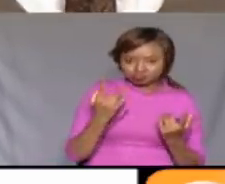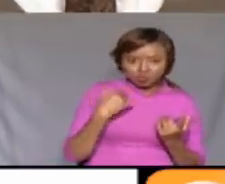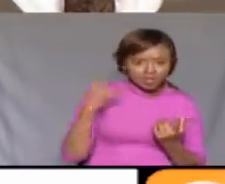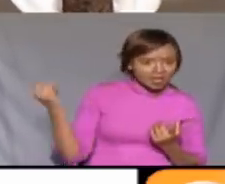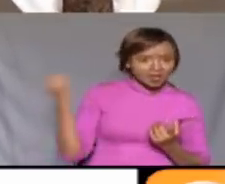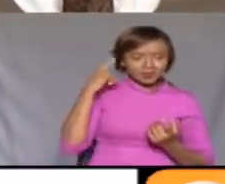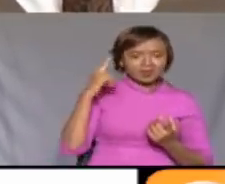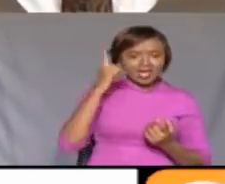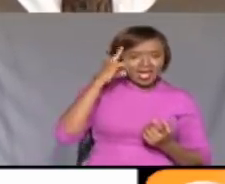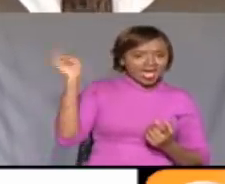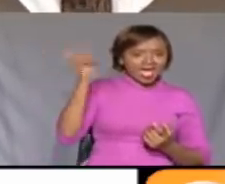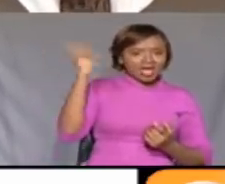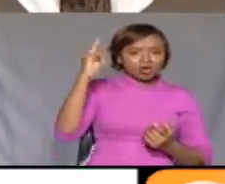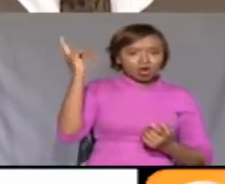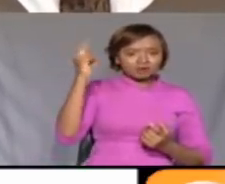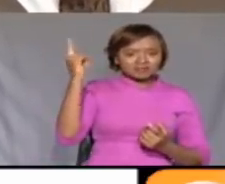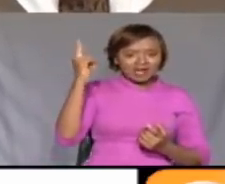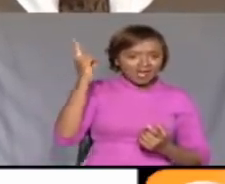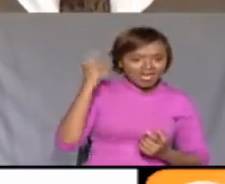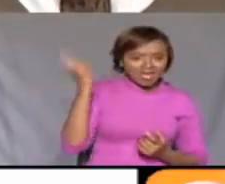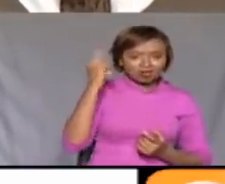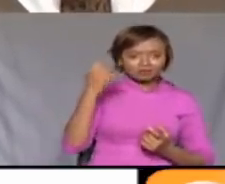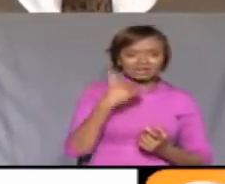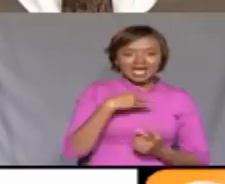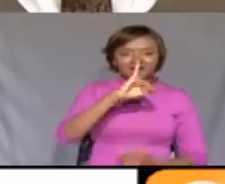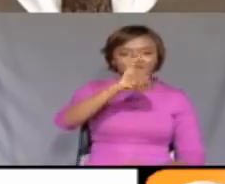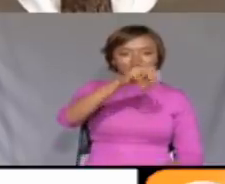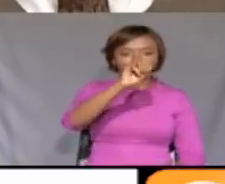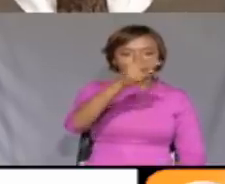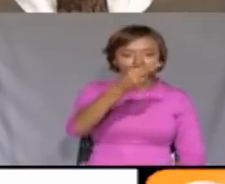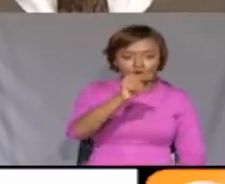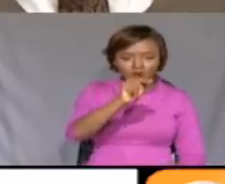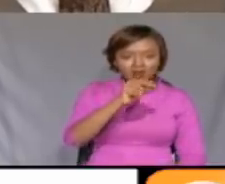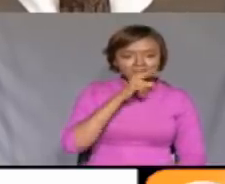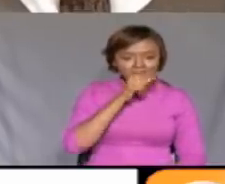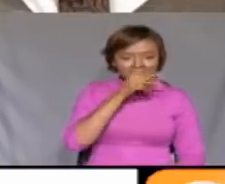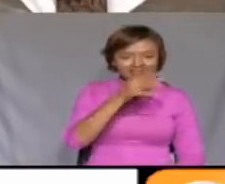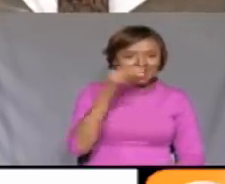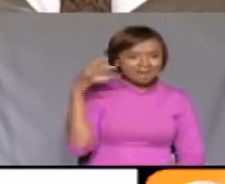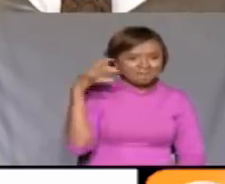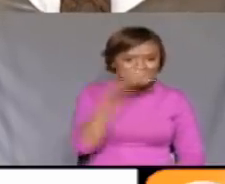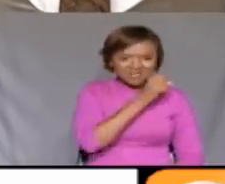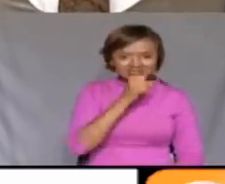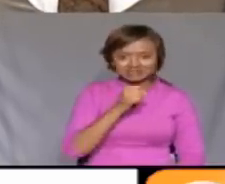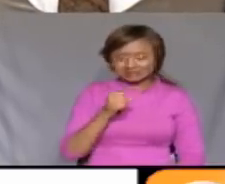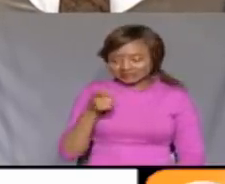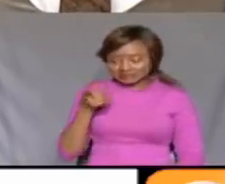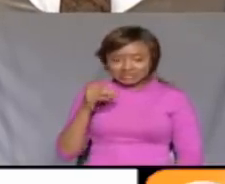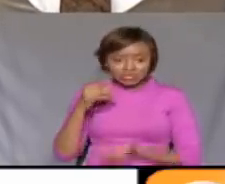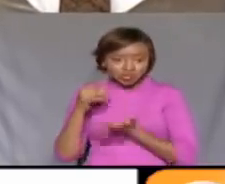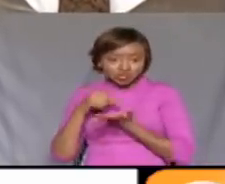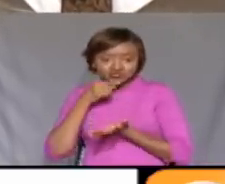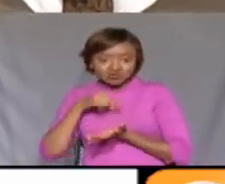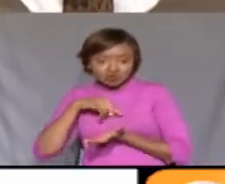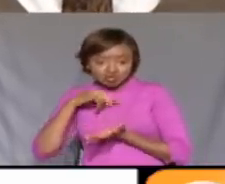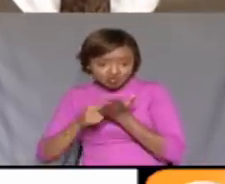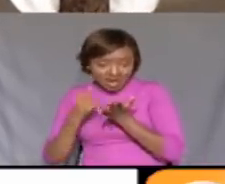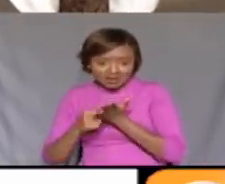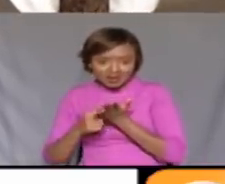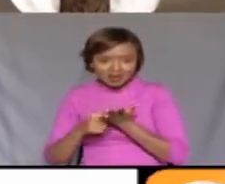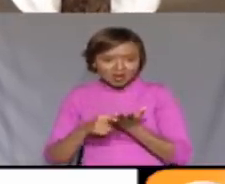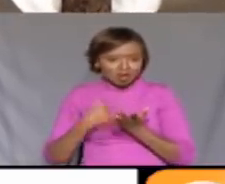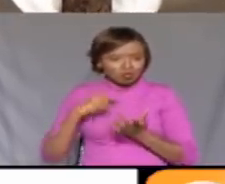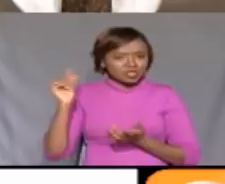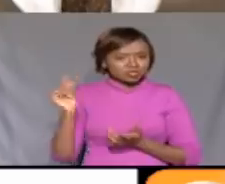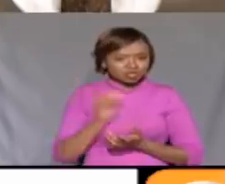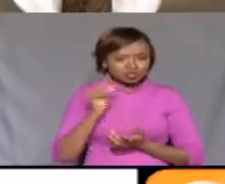a helicopter carrying John Garang was missing in Uganda. Shortly thereafter, we were both